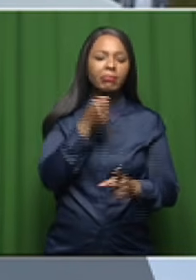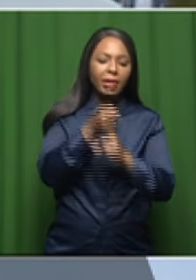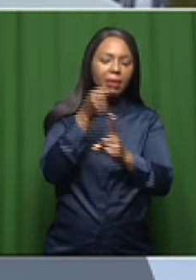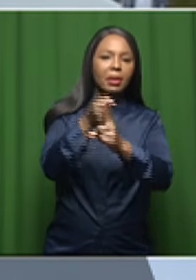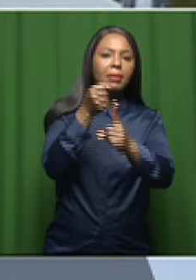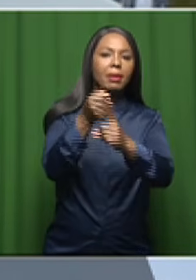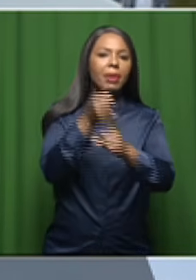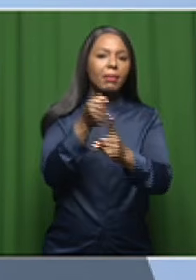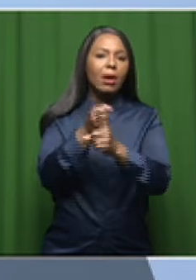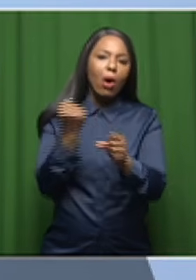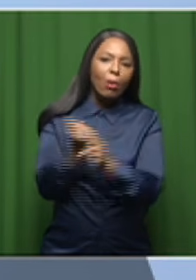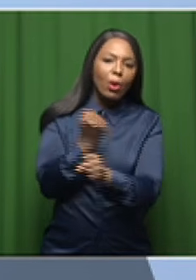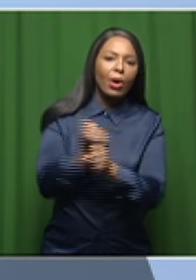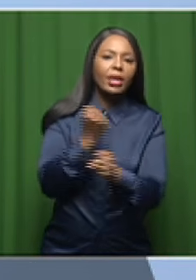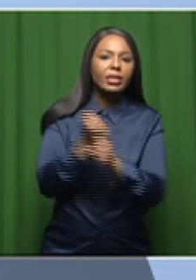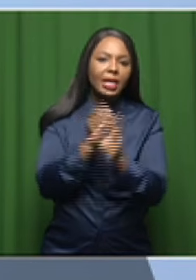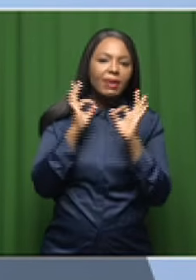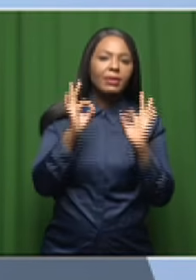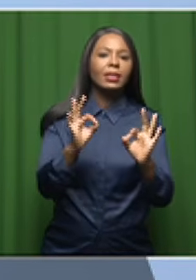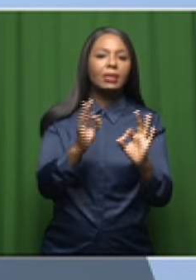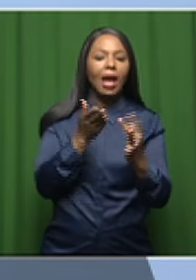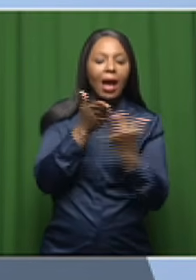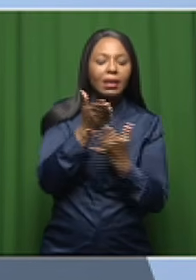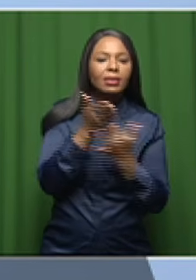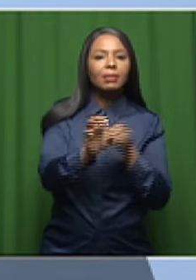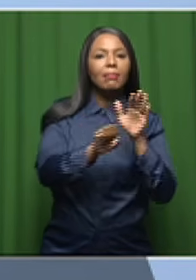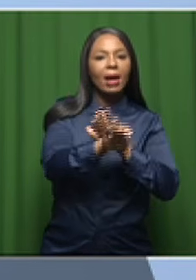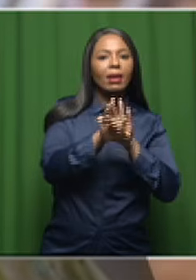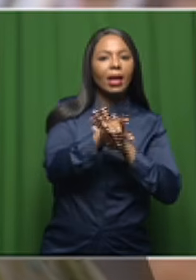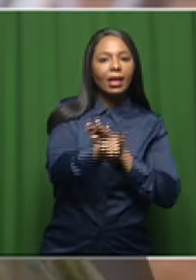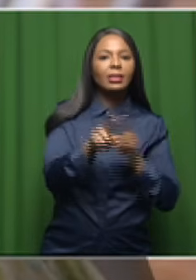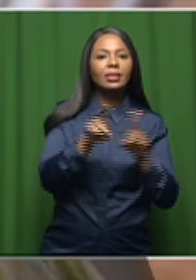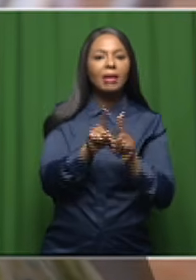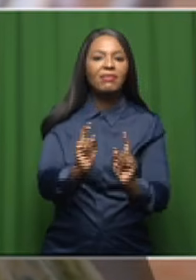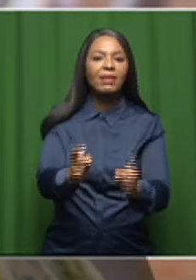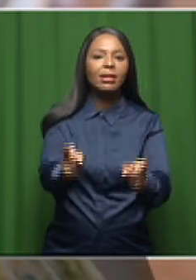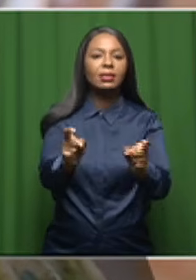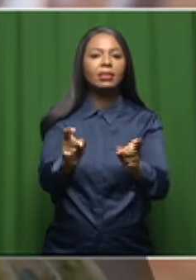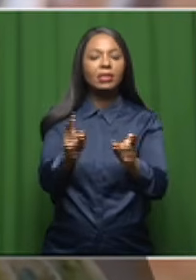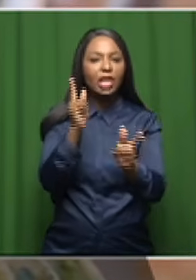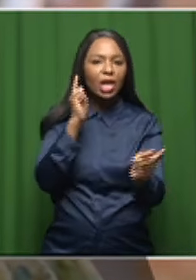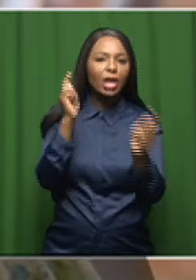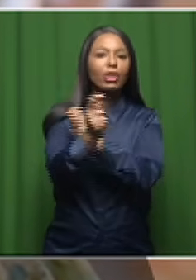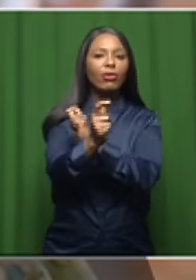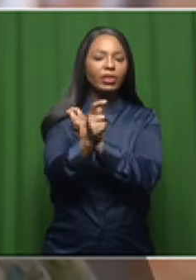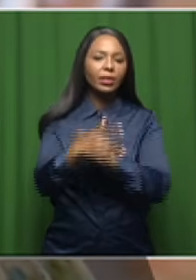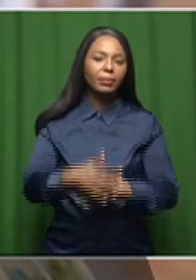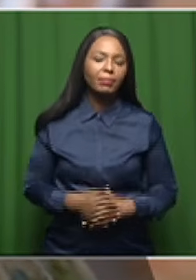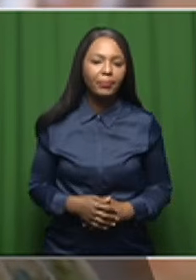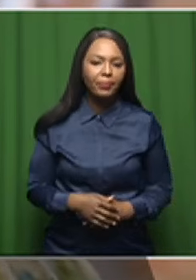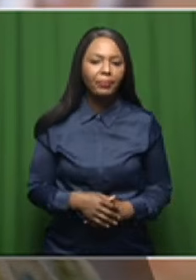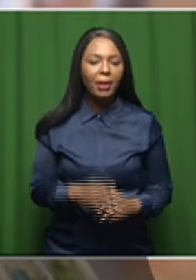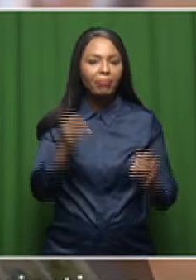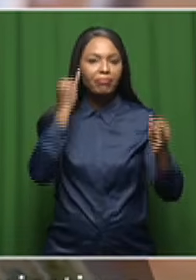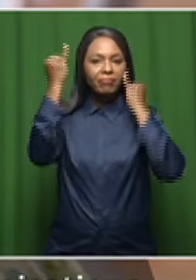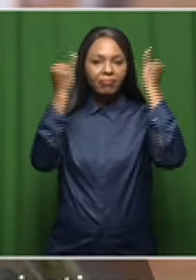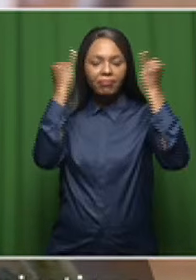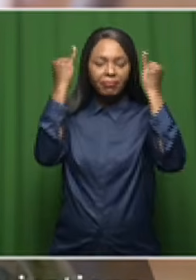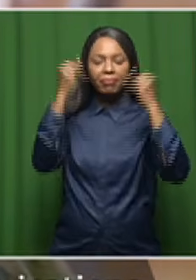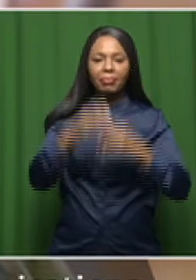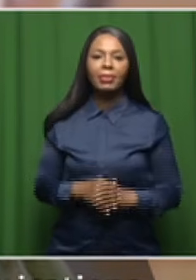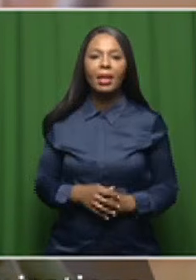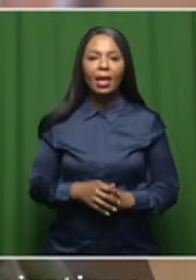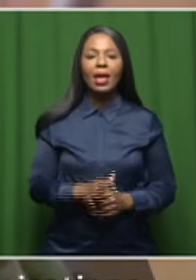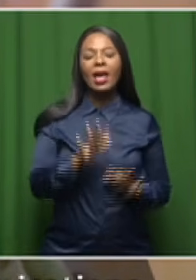efficiency, expand market access, and foster innovation. We've been talking about the fact that if we are a 1.2,